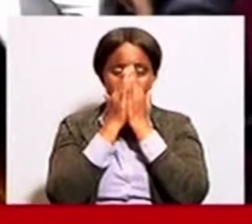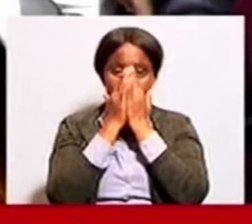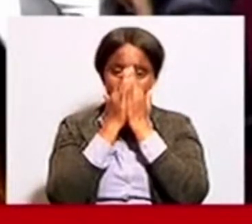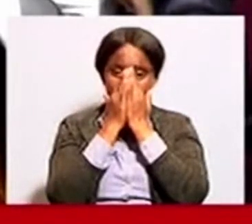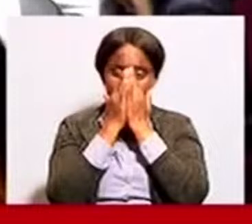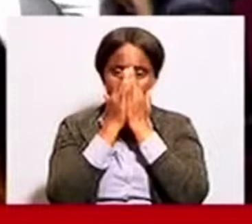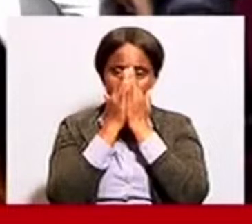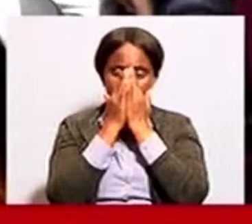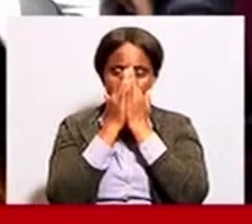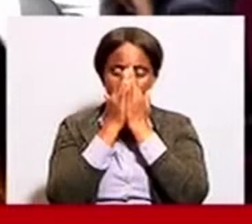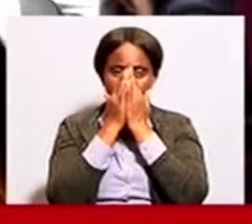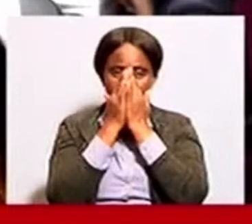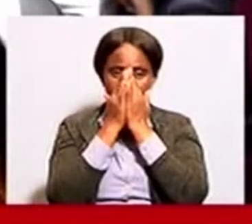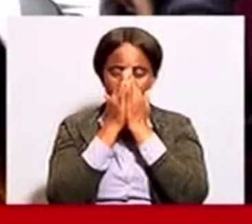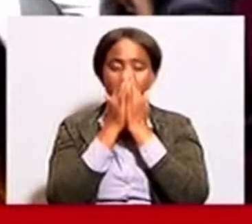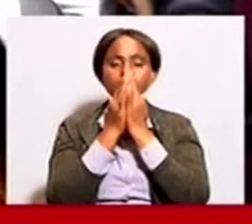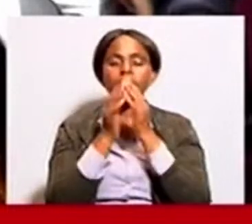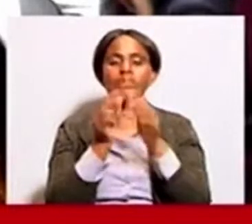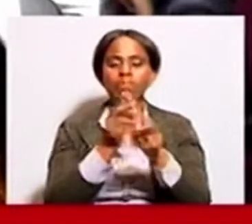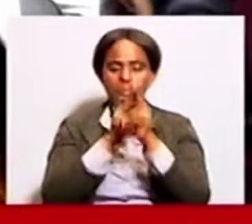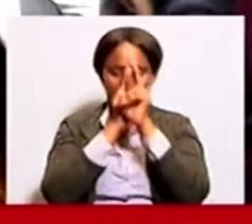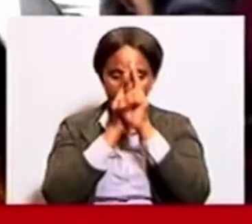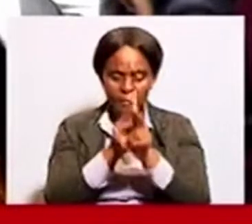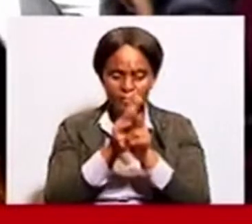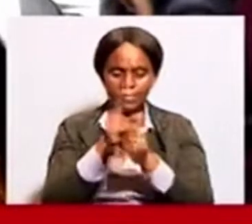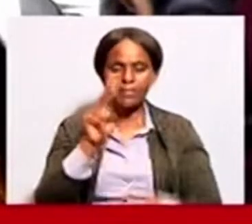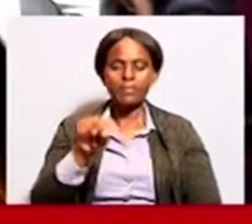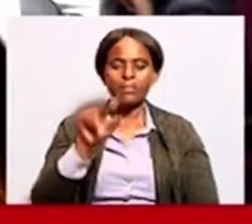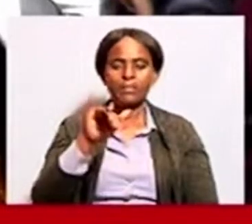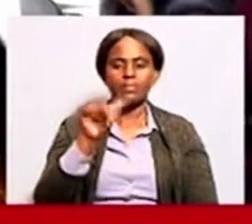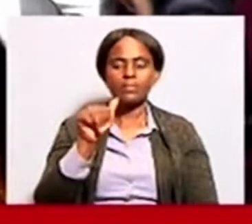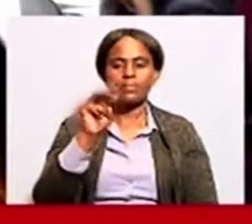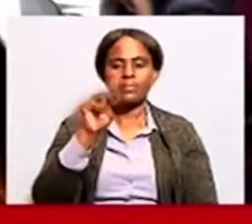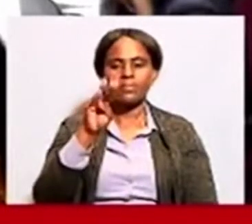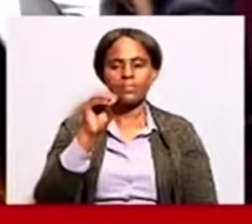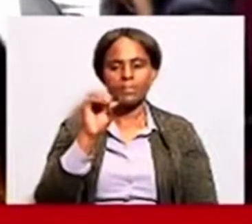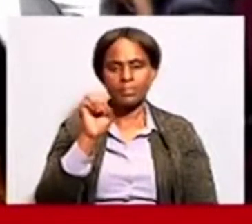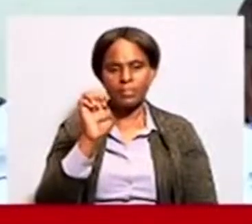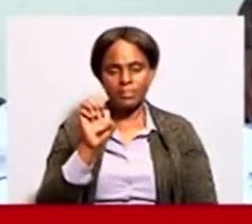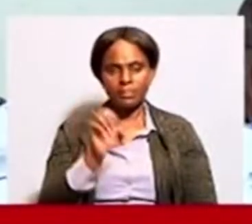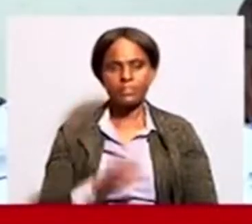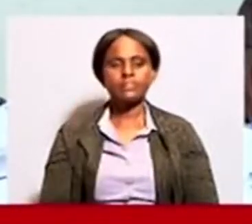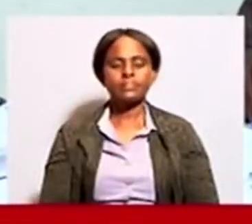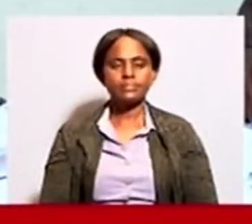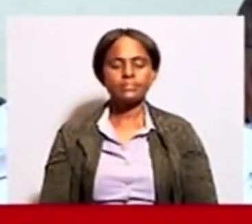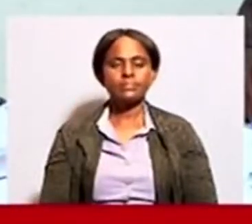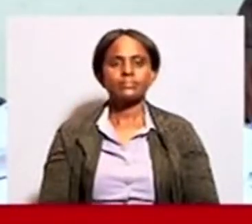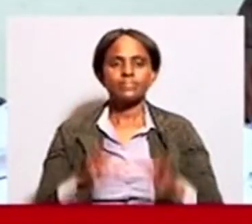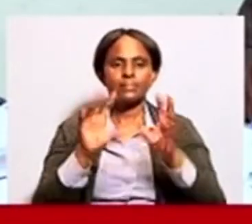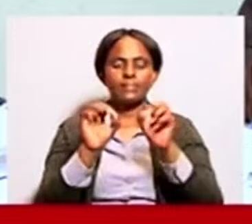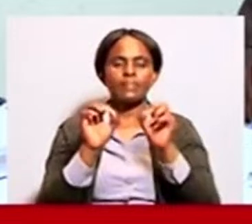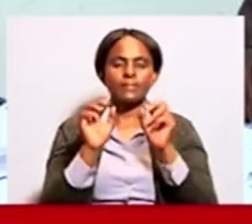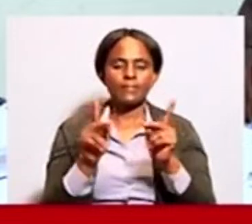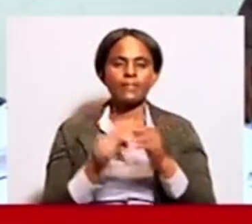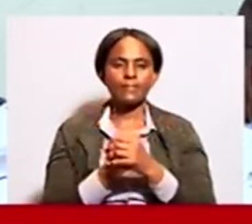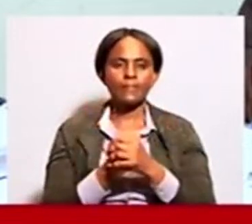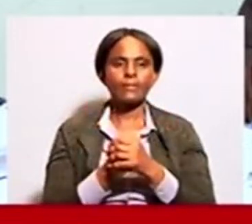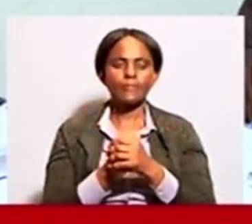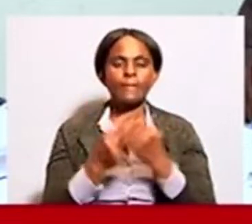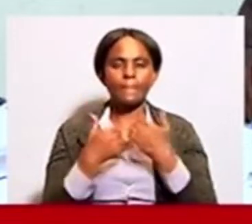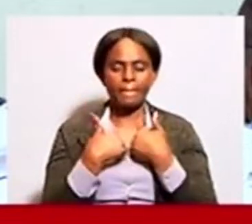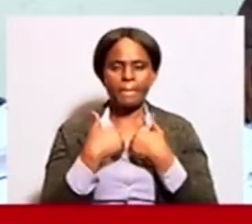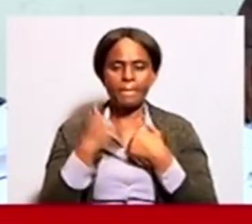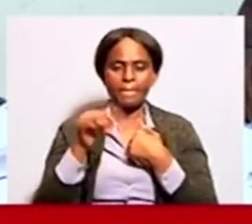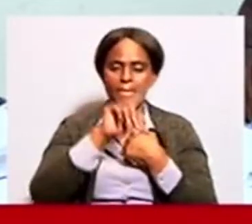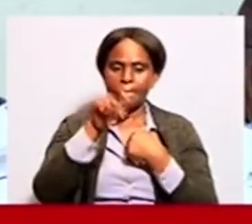Honorable Nyambose, did you get that? Okay, all right. Okay, we have a question